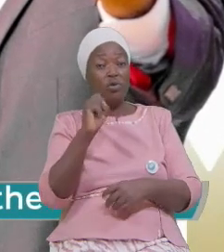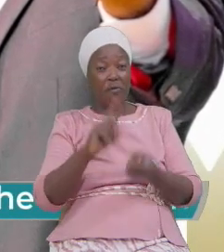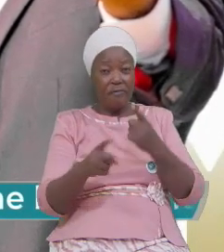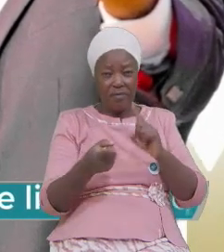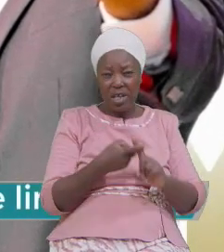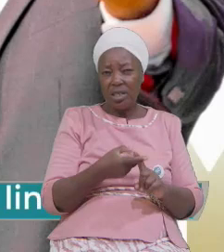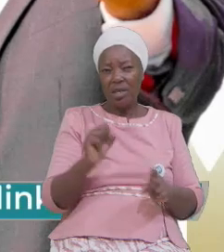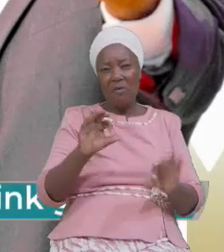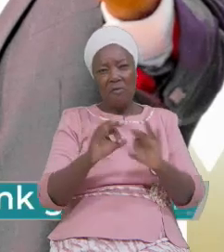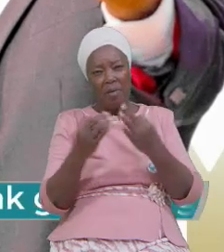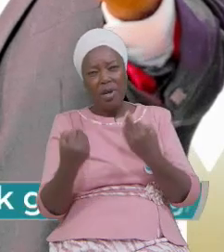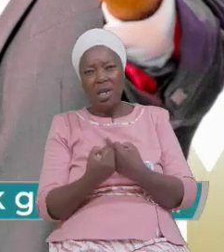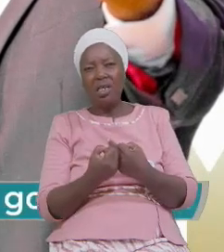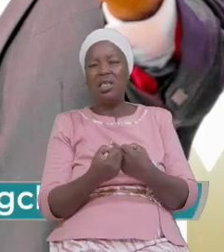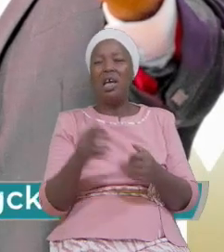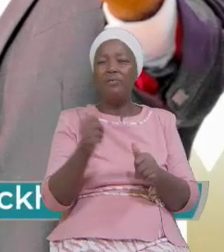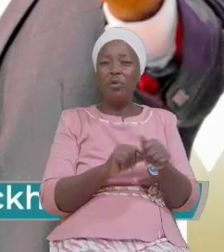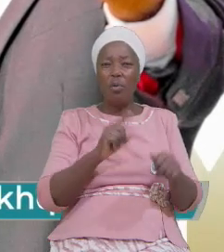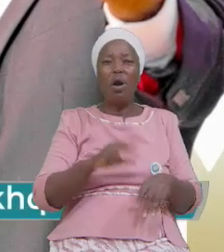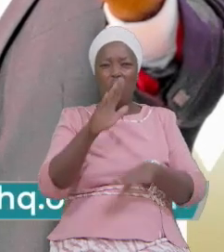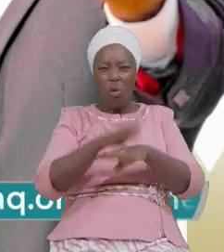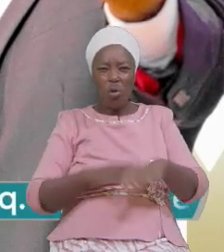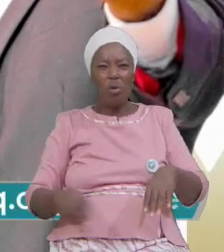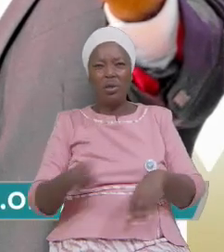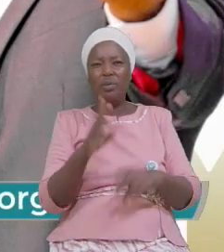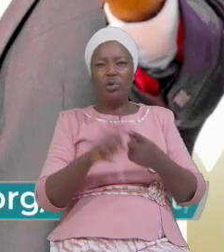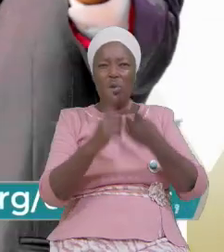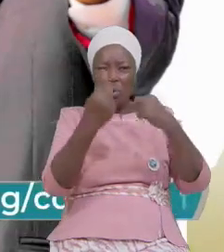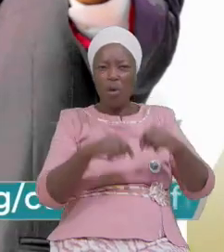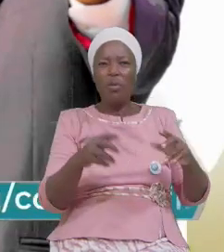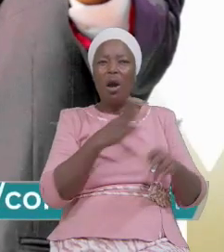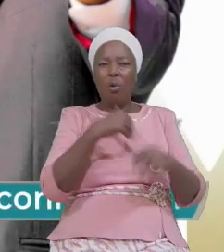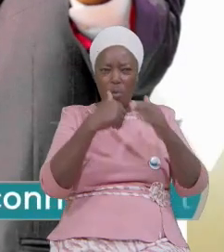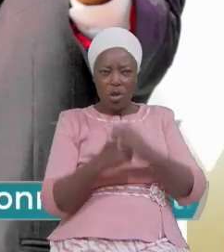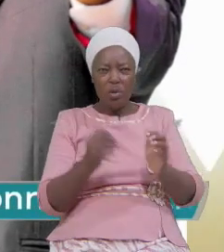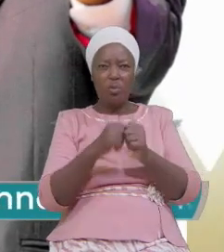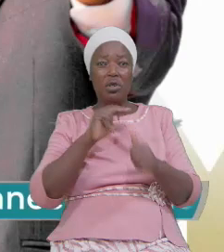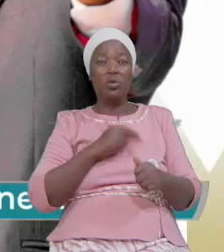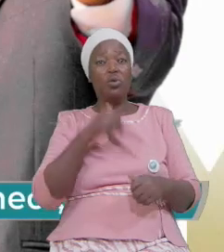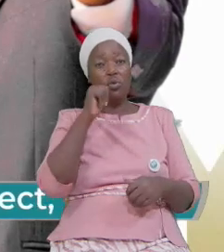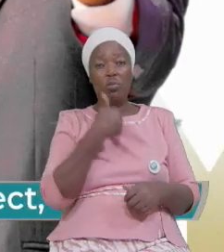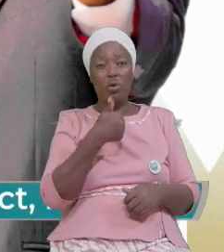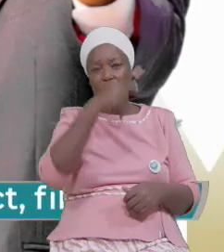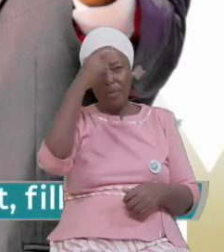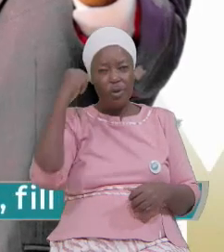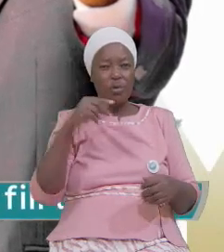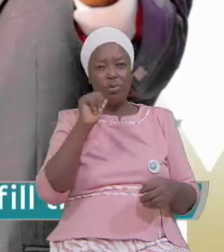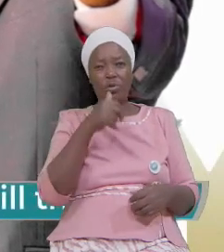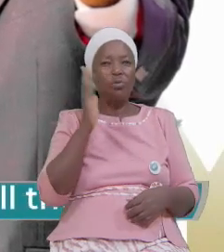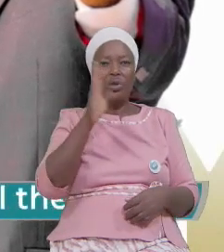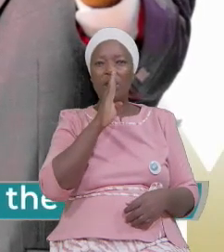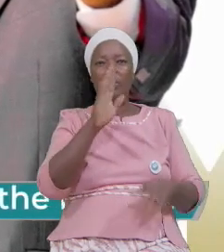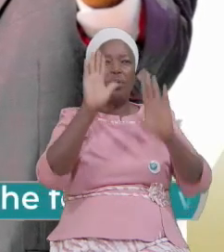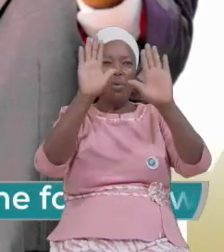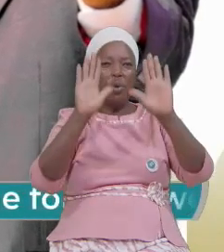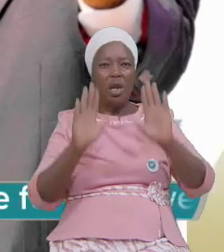and relations. We're having the joint worship here tomorrow, and it's going to be wonderful. Packed